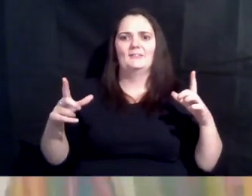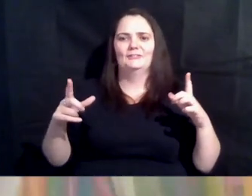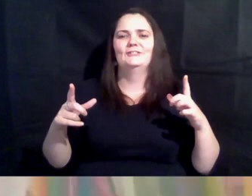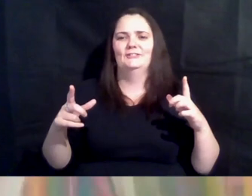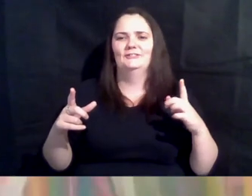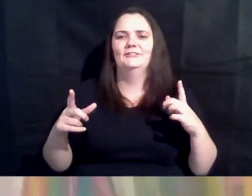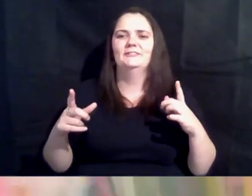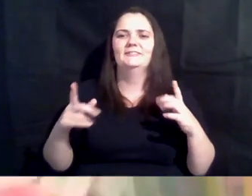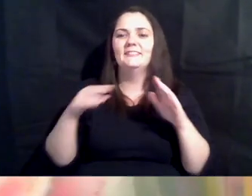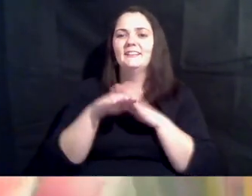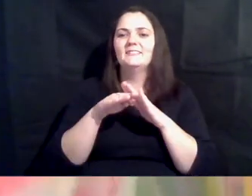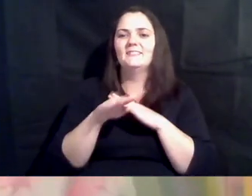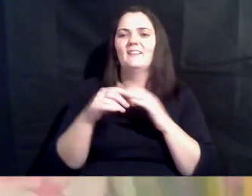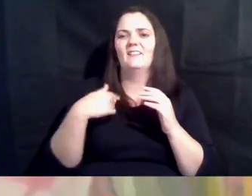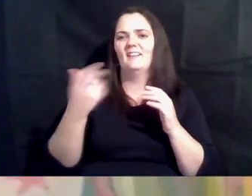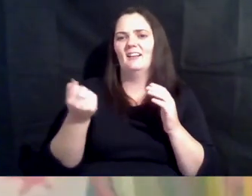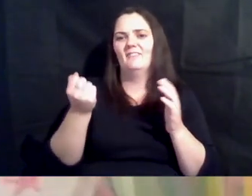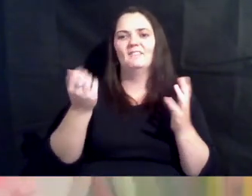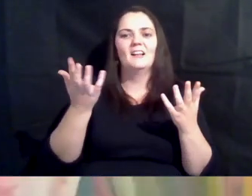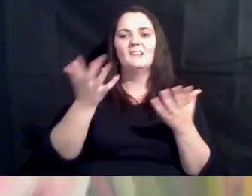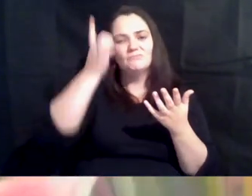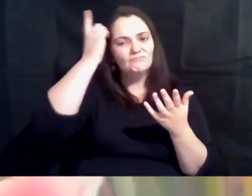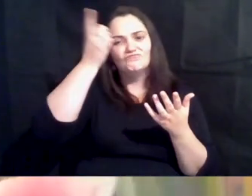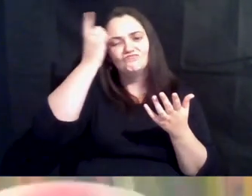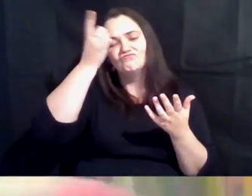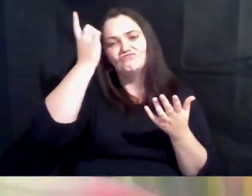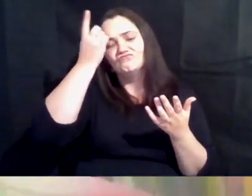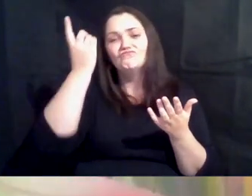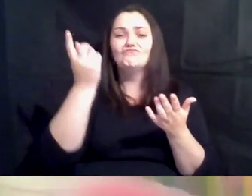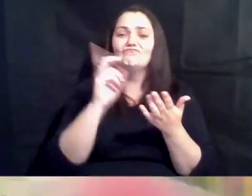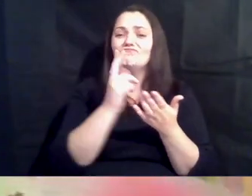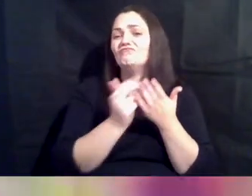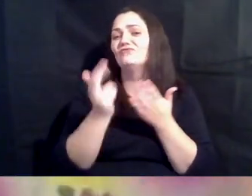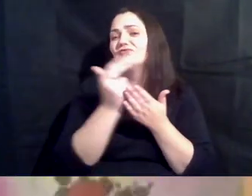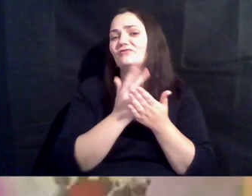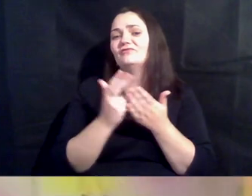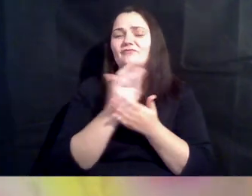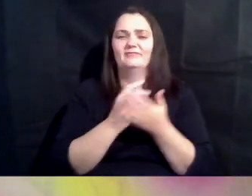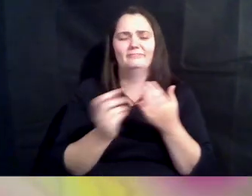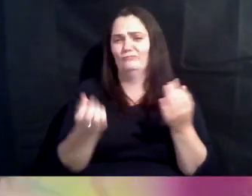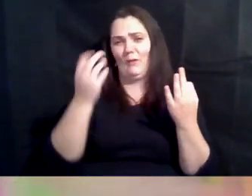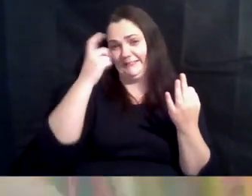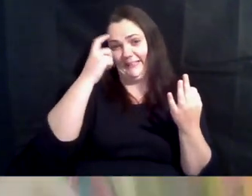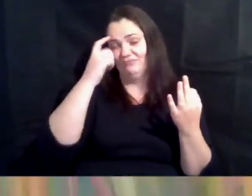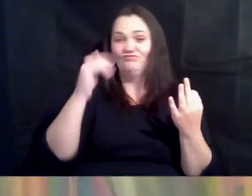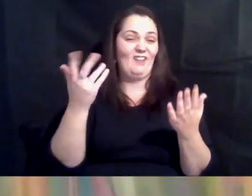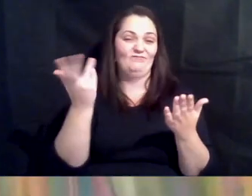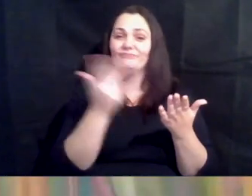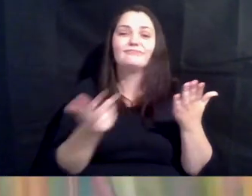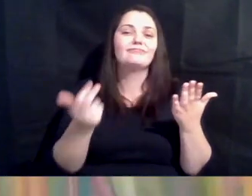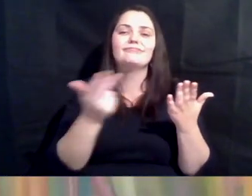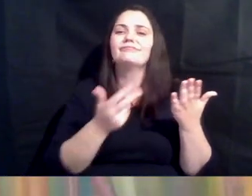and inside they're just illustrative. I've got all kinds of just like nonsensical scribbles and stickers and things like